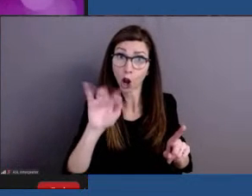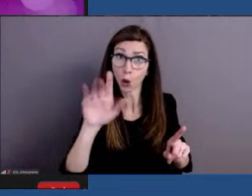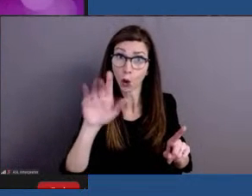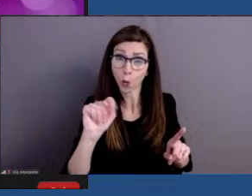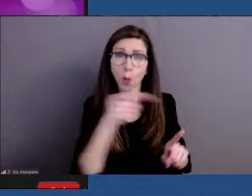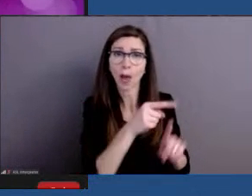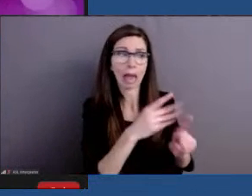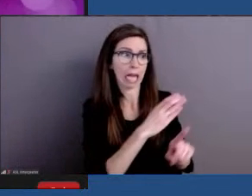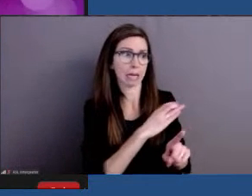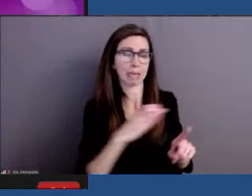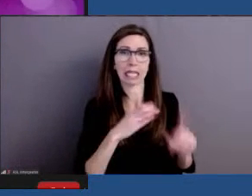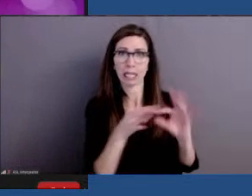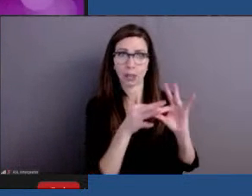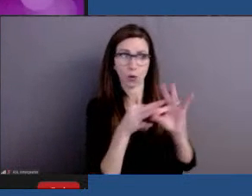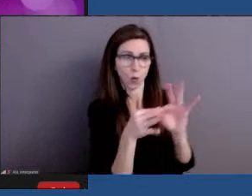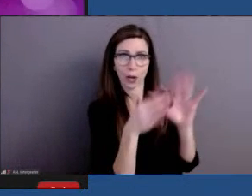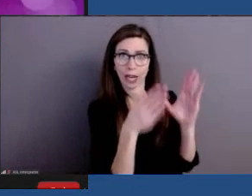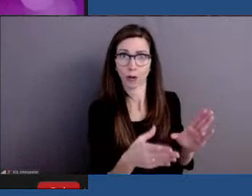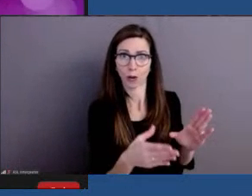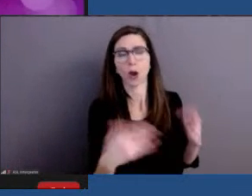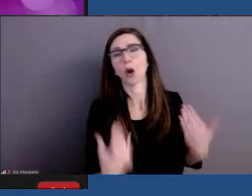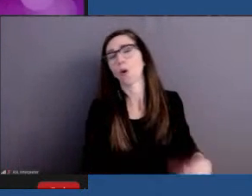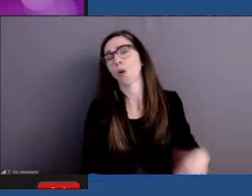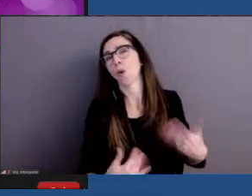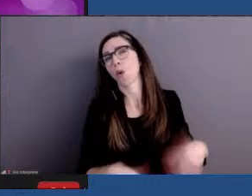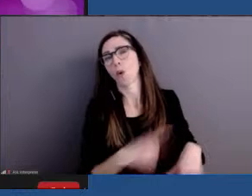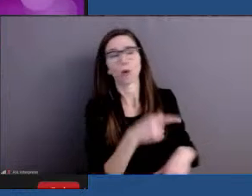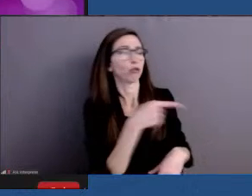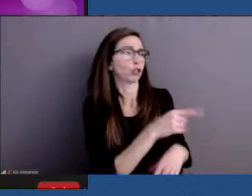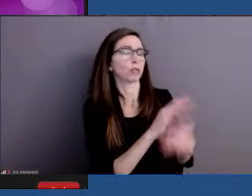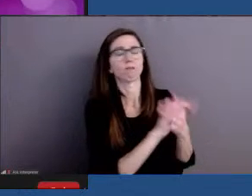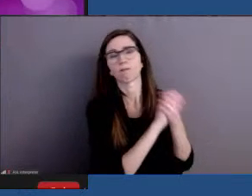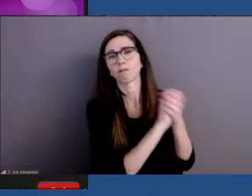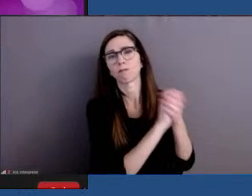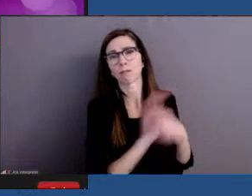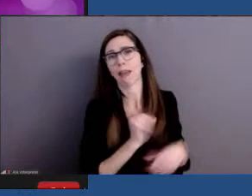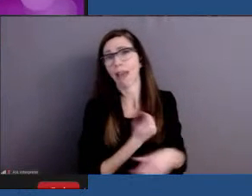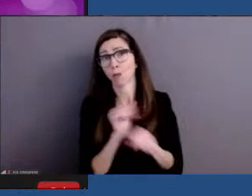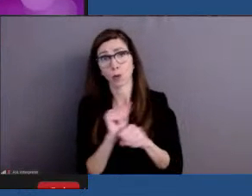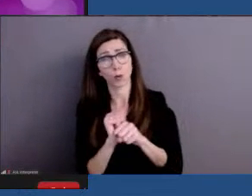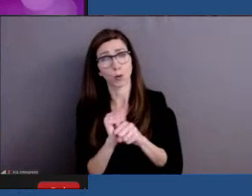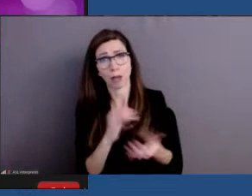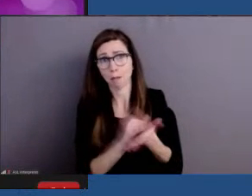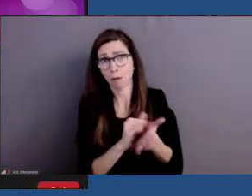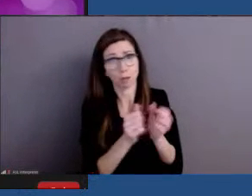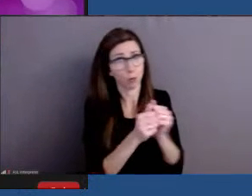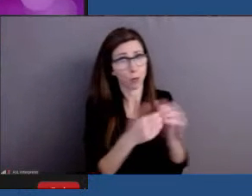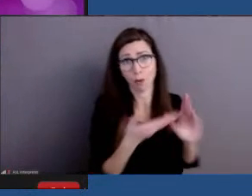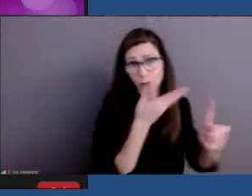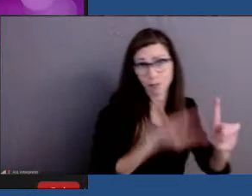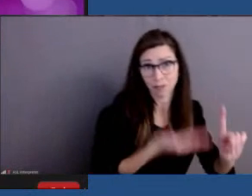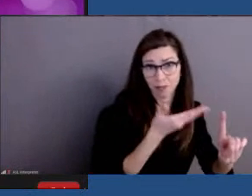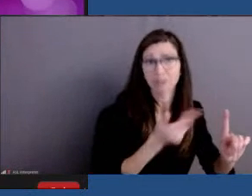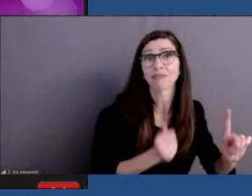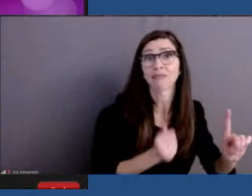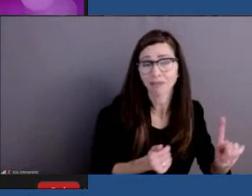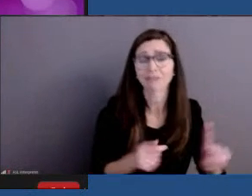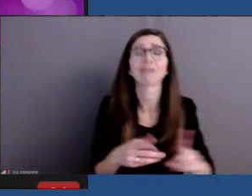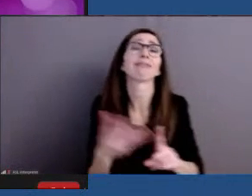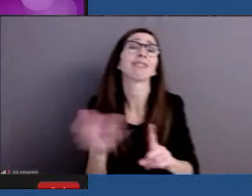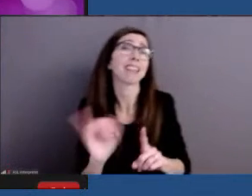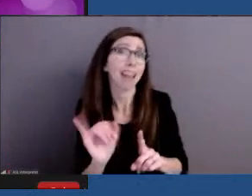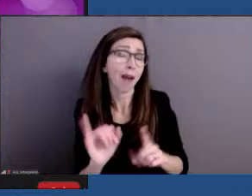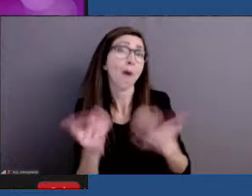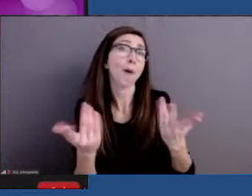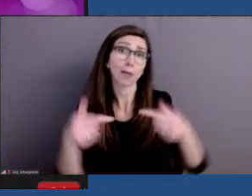whom the work of our committee would simply not be possible. In closing, on this International Day, I